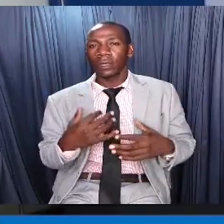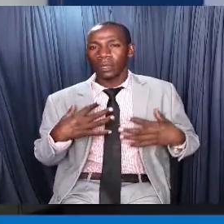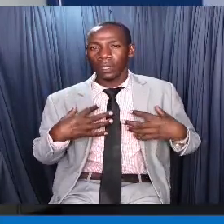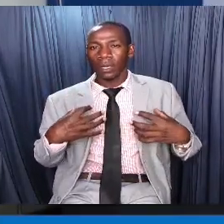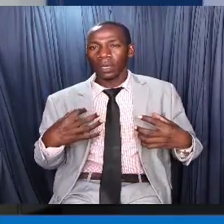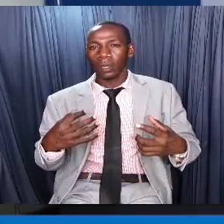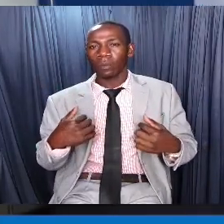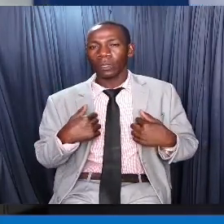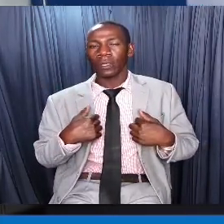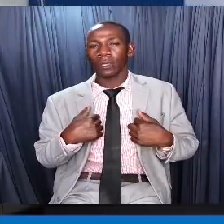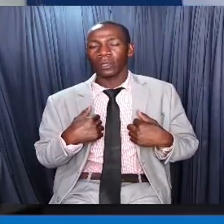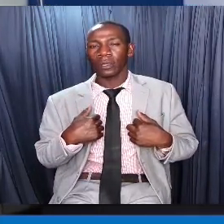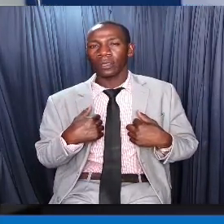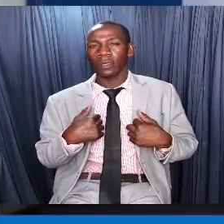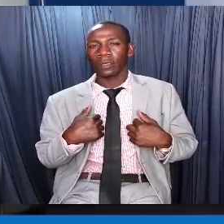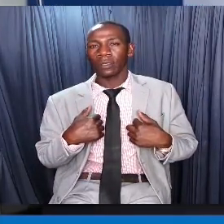You can cleanse us.